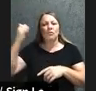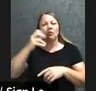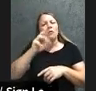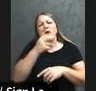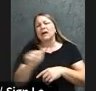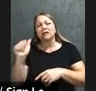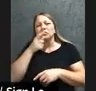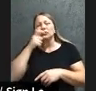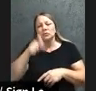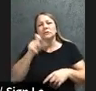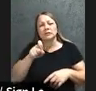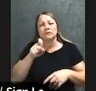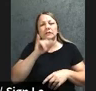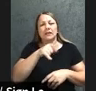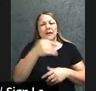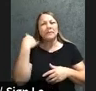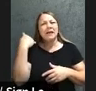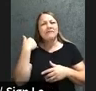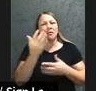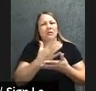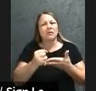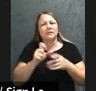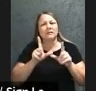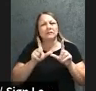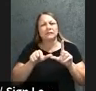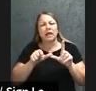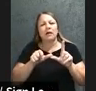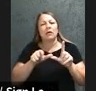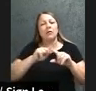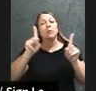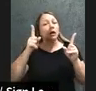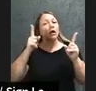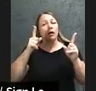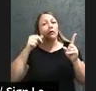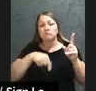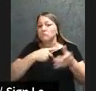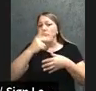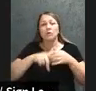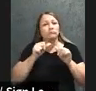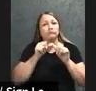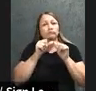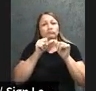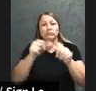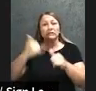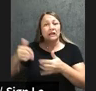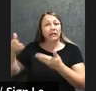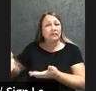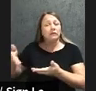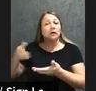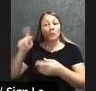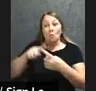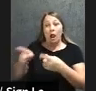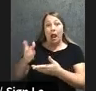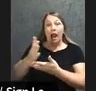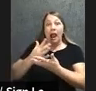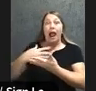on September 2nd, I believe, but this program is still available and is still being advertised, but supplies are limited. So if you are